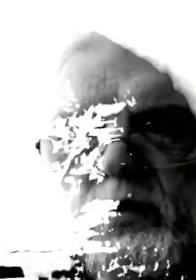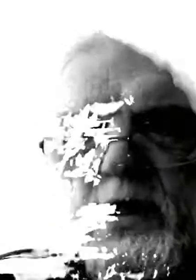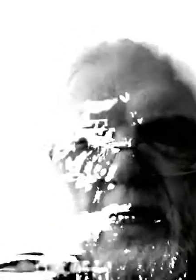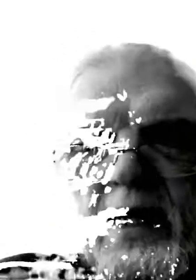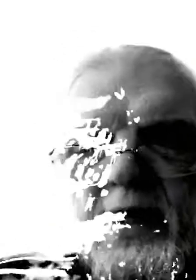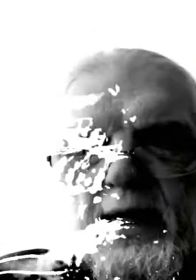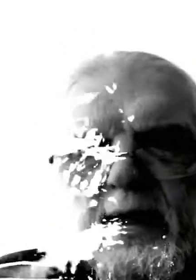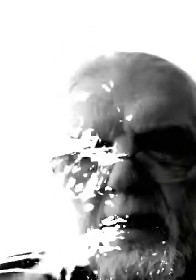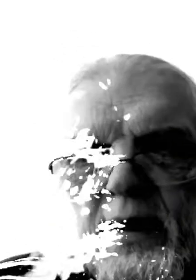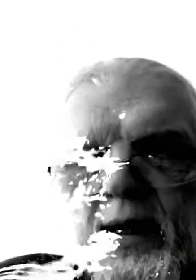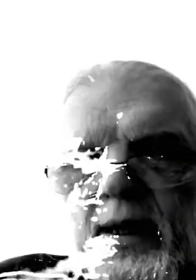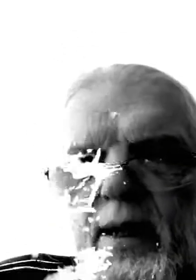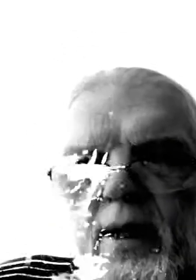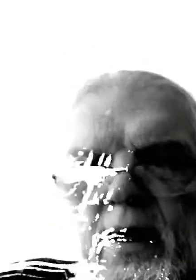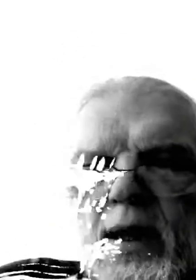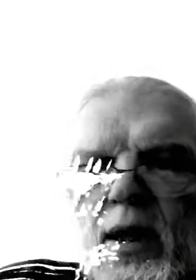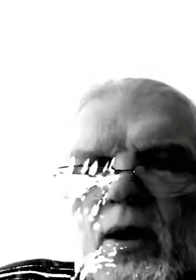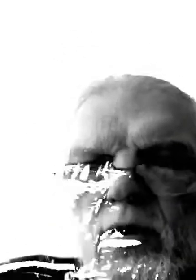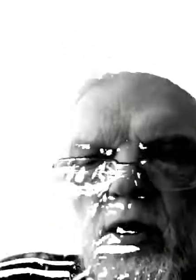world together.